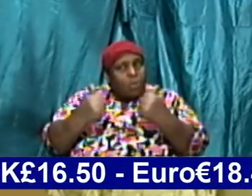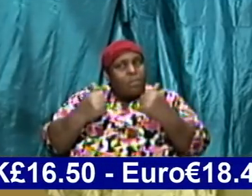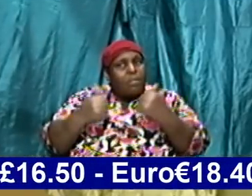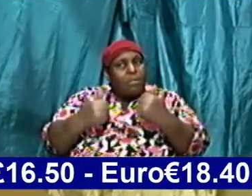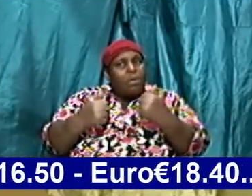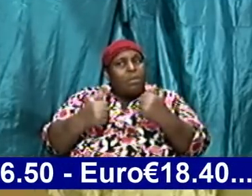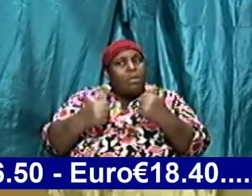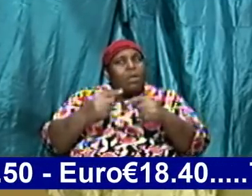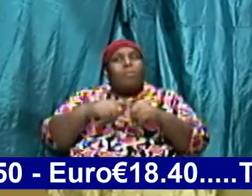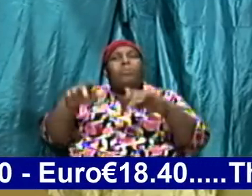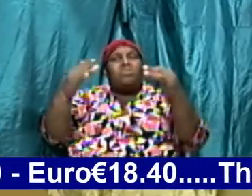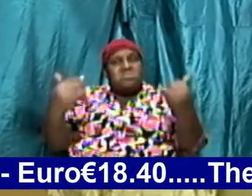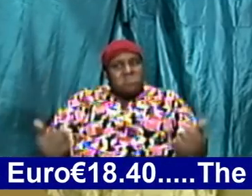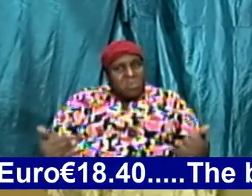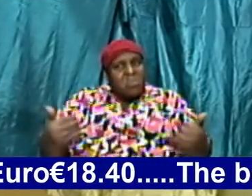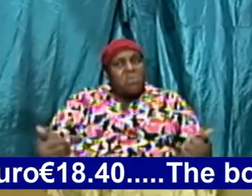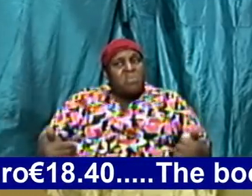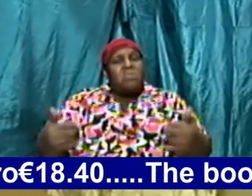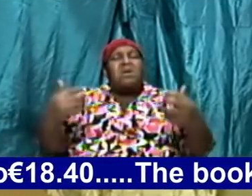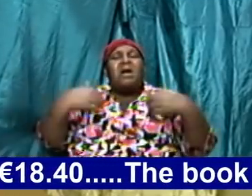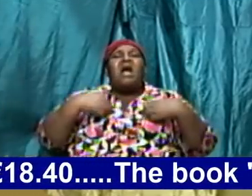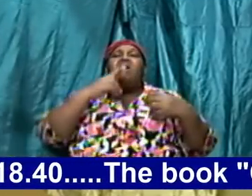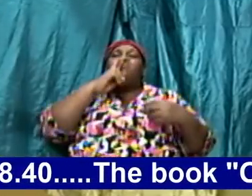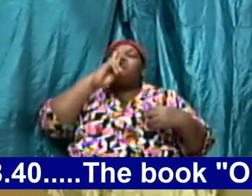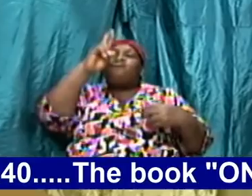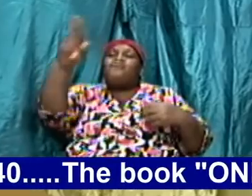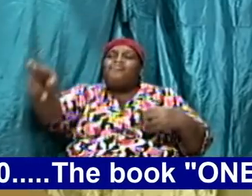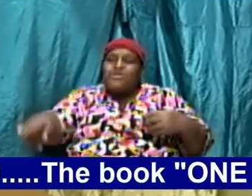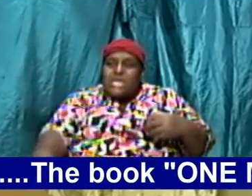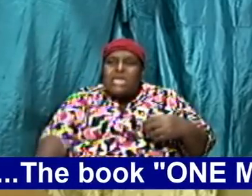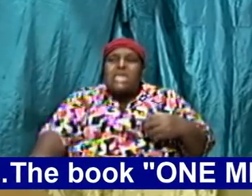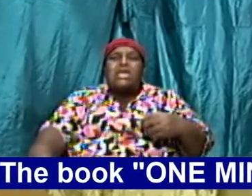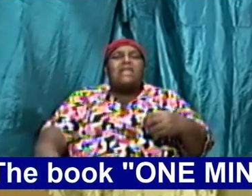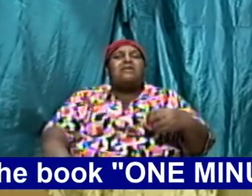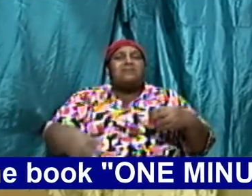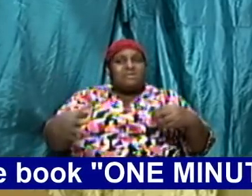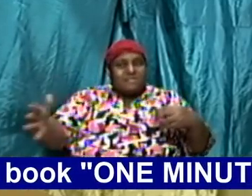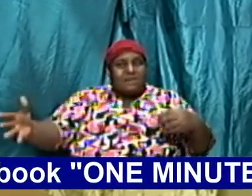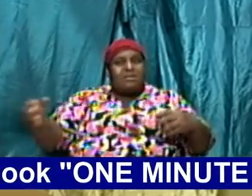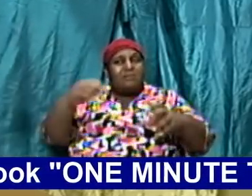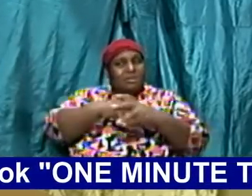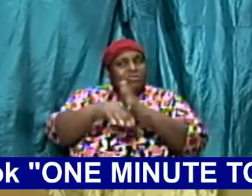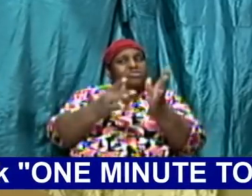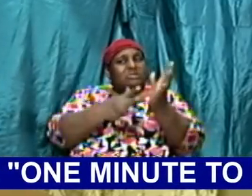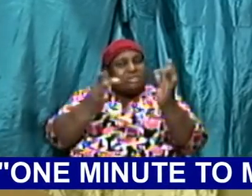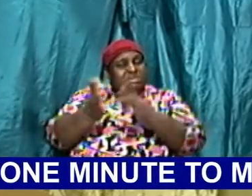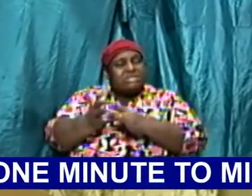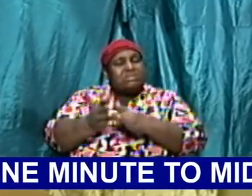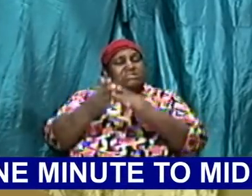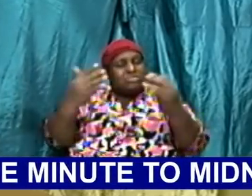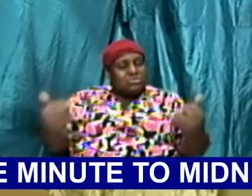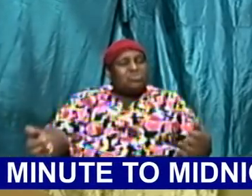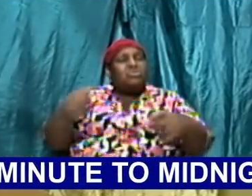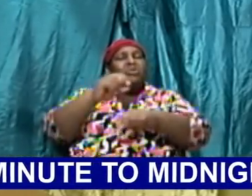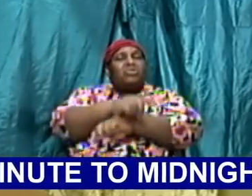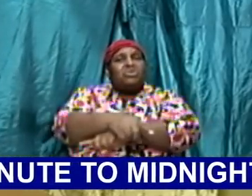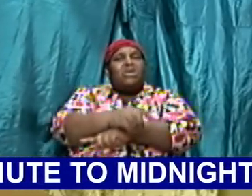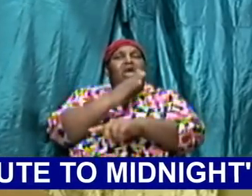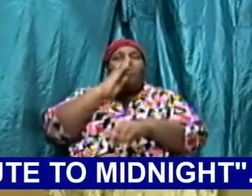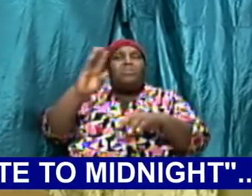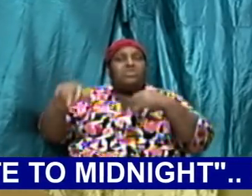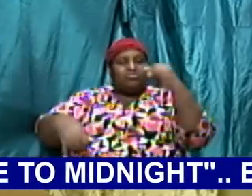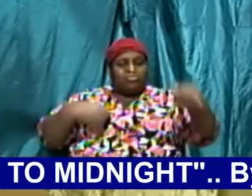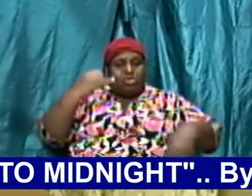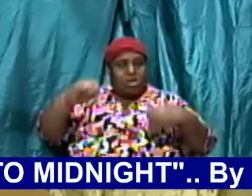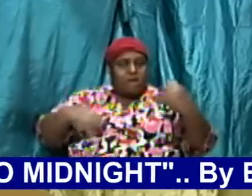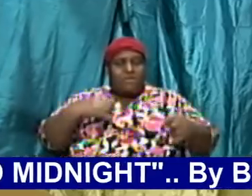the real substance, Christ. Tonight we can be joyful that we are living in a better covenant. We can